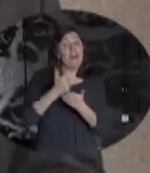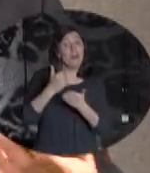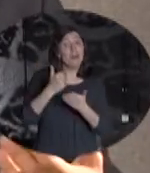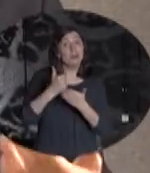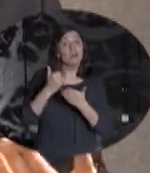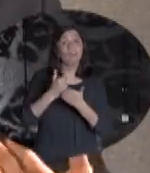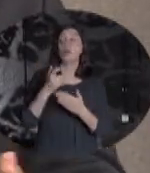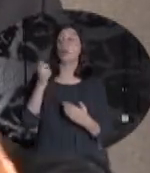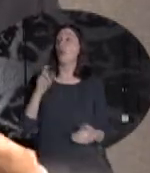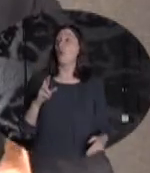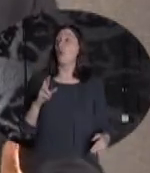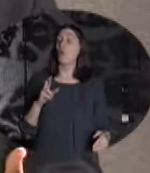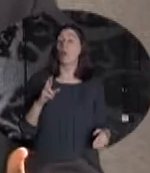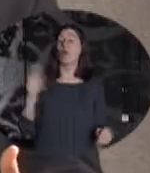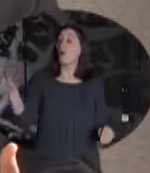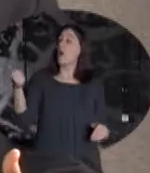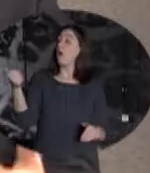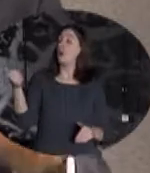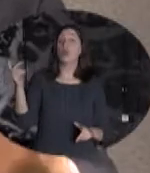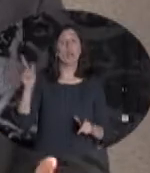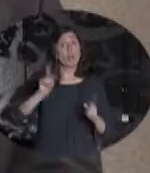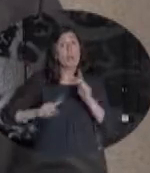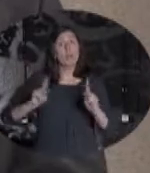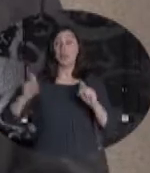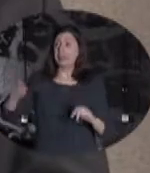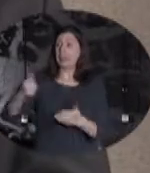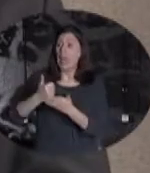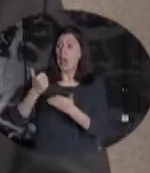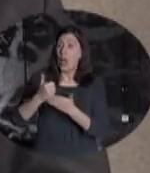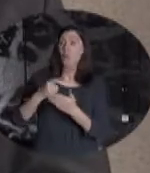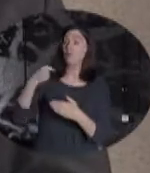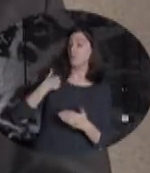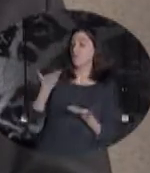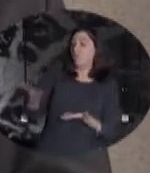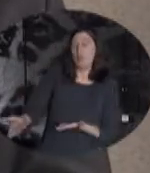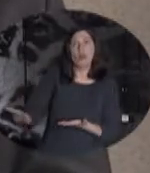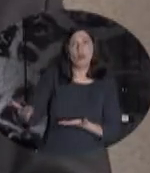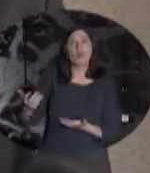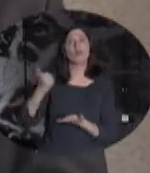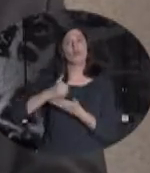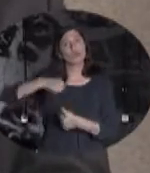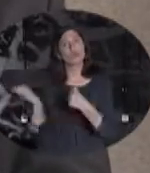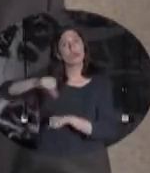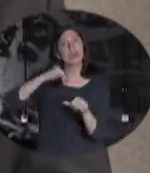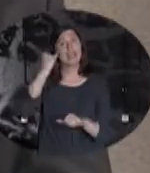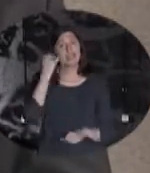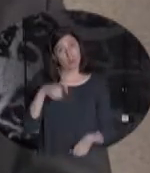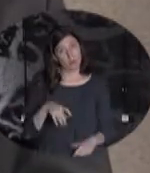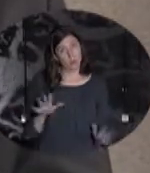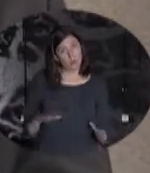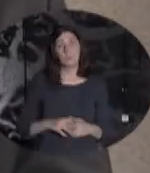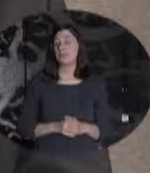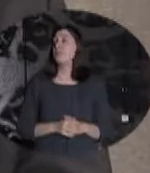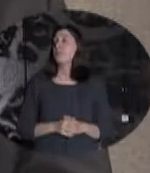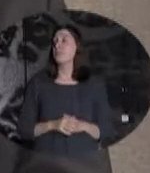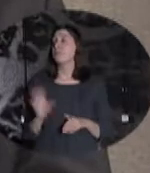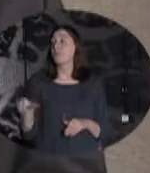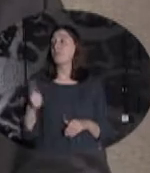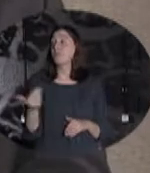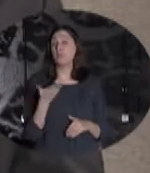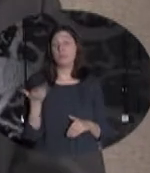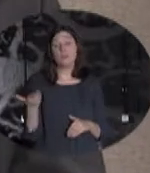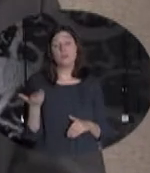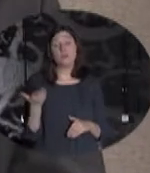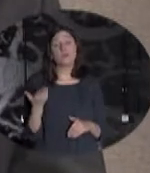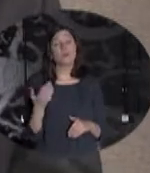you, or know that if others were around that needed help, that you could be there to help them. Another thing is,